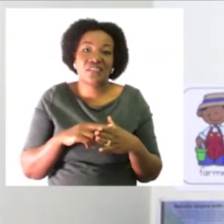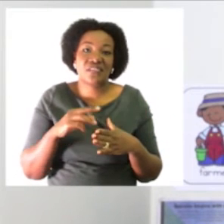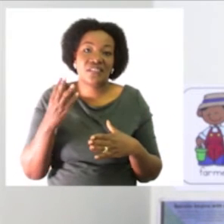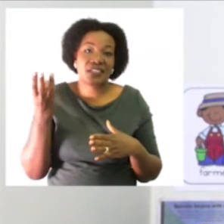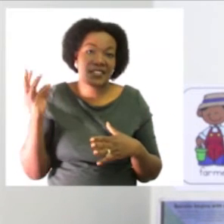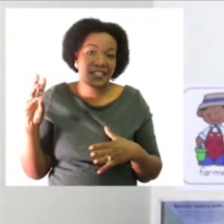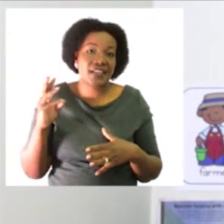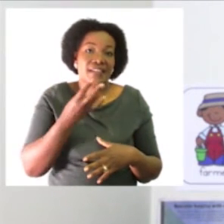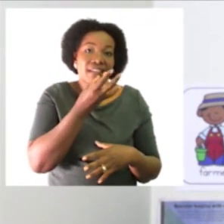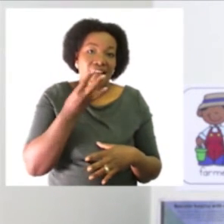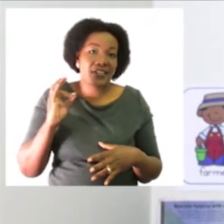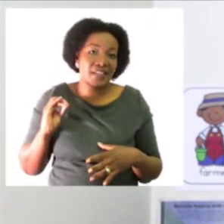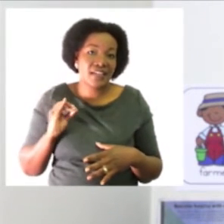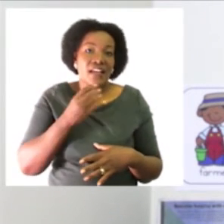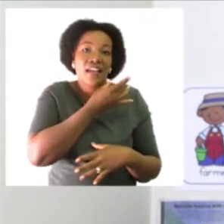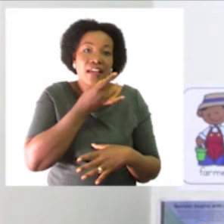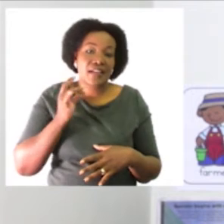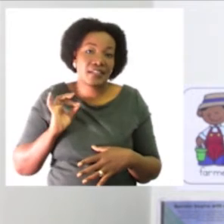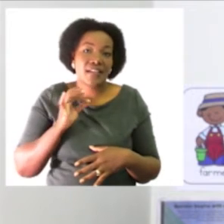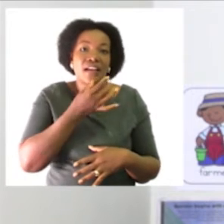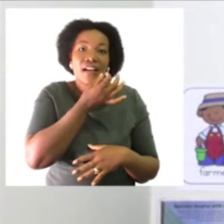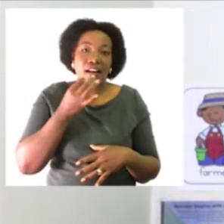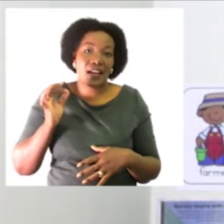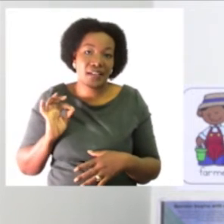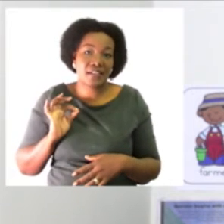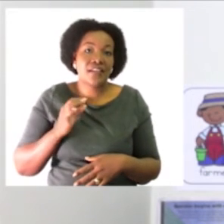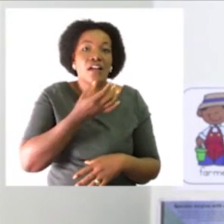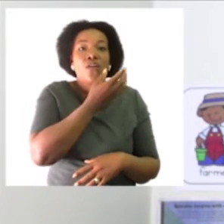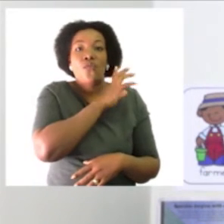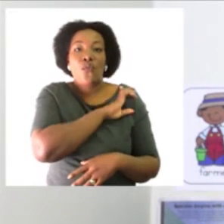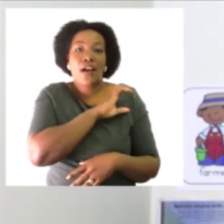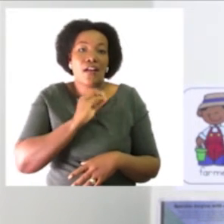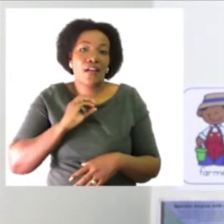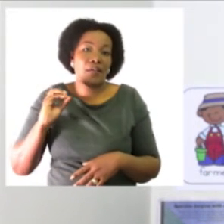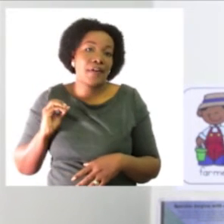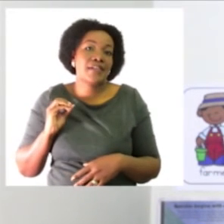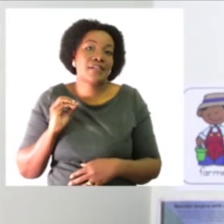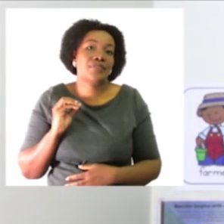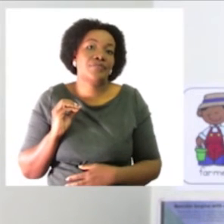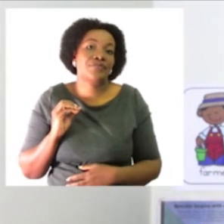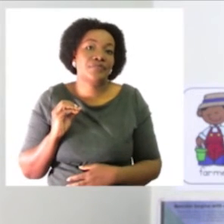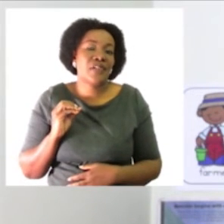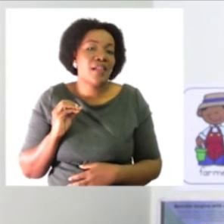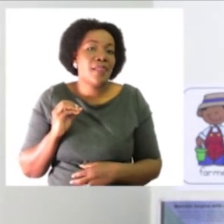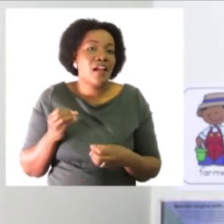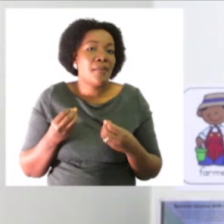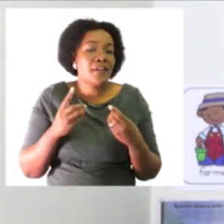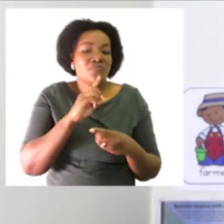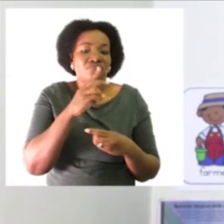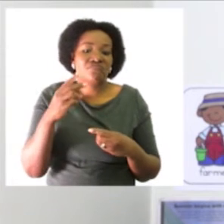50, 60, 70, 80, 90, 100. So how many times did you count